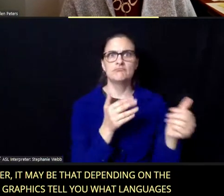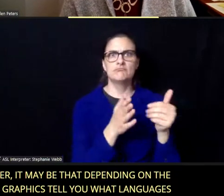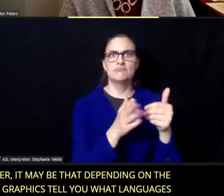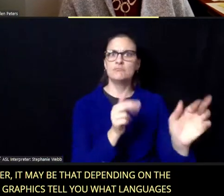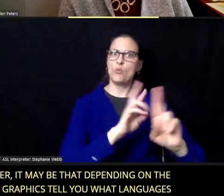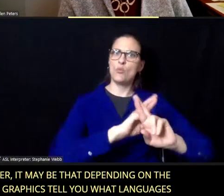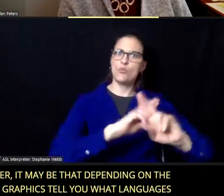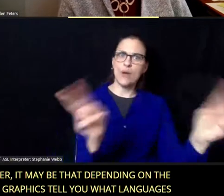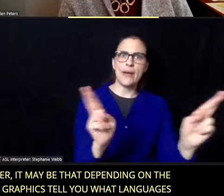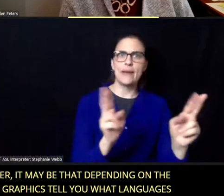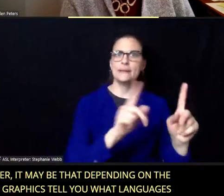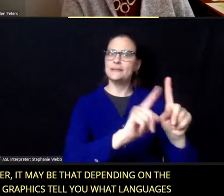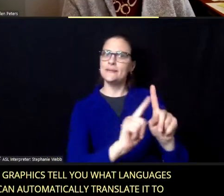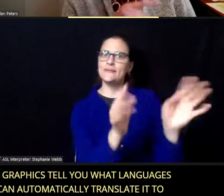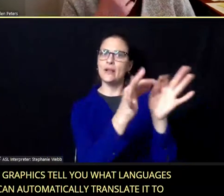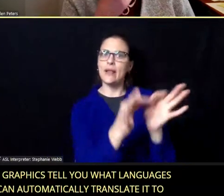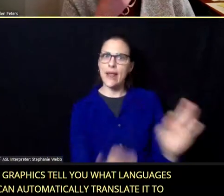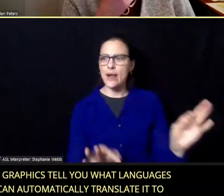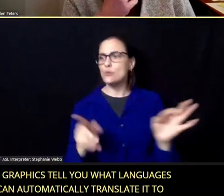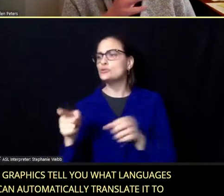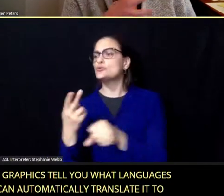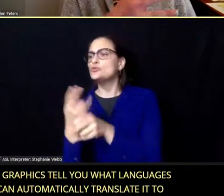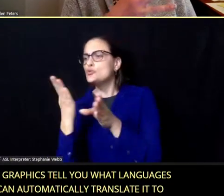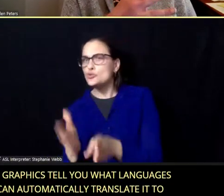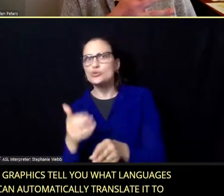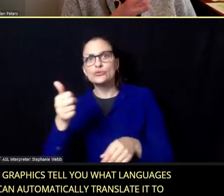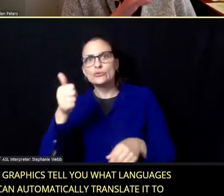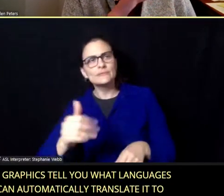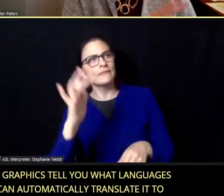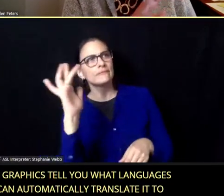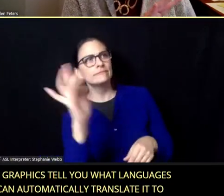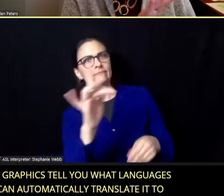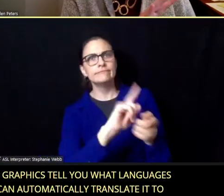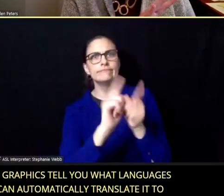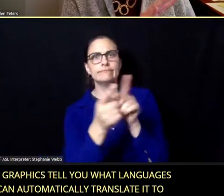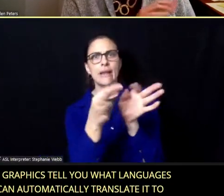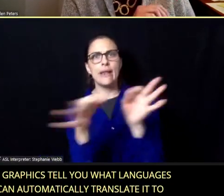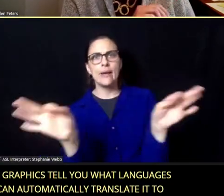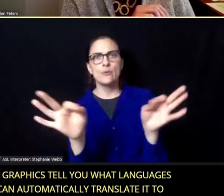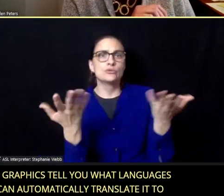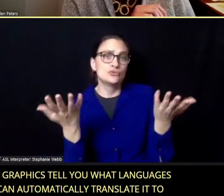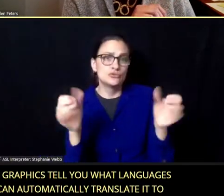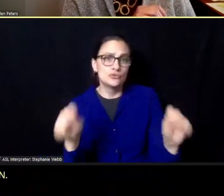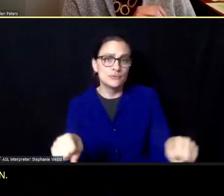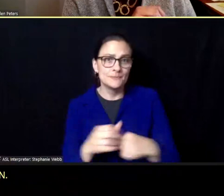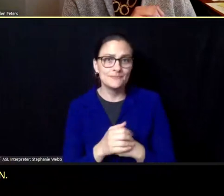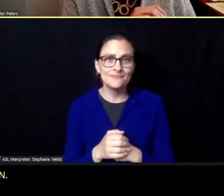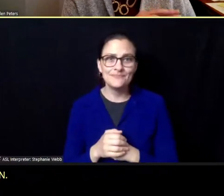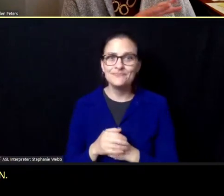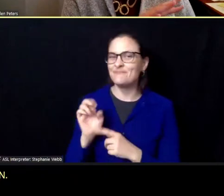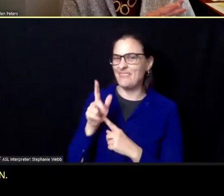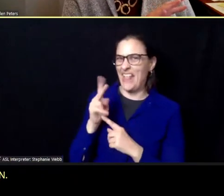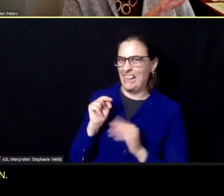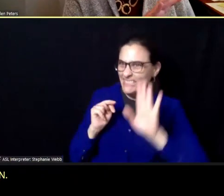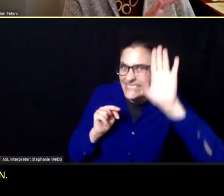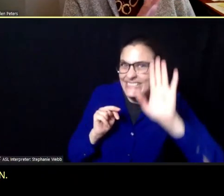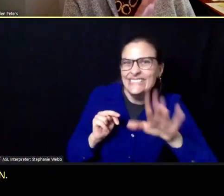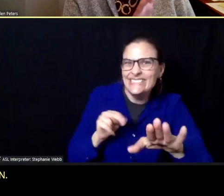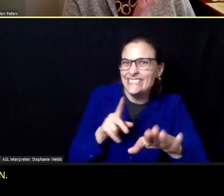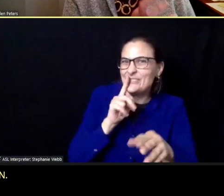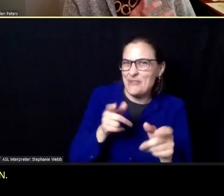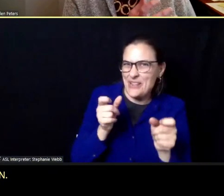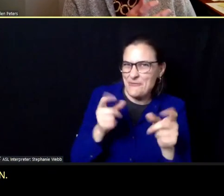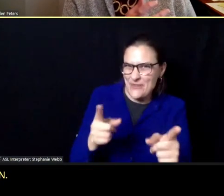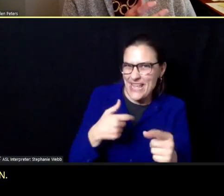Add quickly just one quick point? It actually comes from one of the panelists. I had the same reaction as one of the panelists to the broadband label down